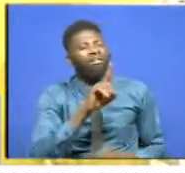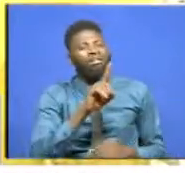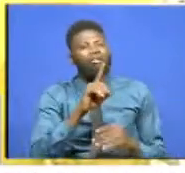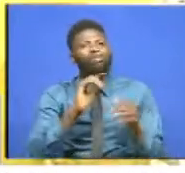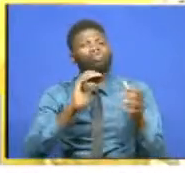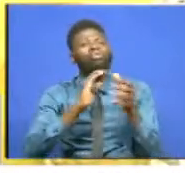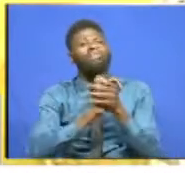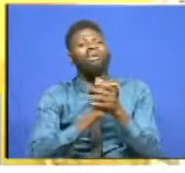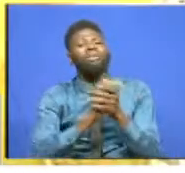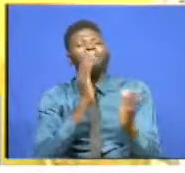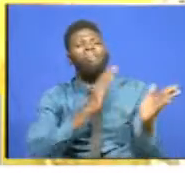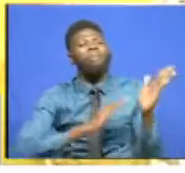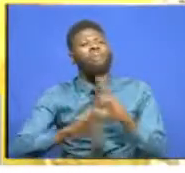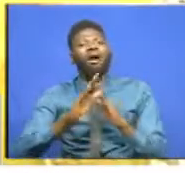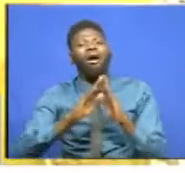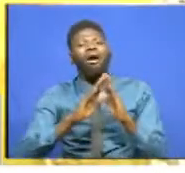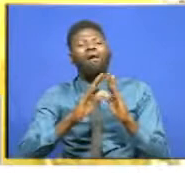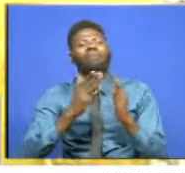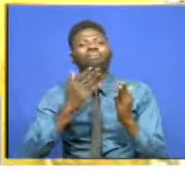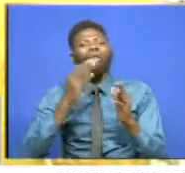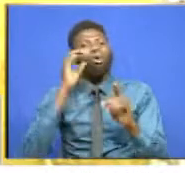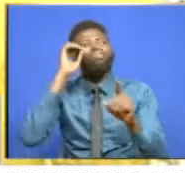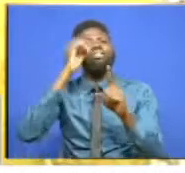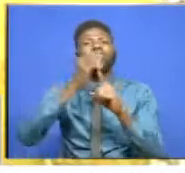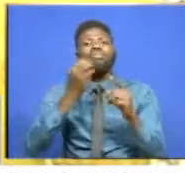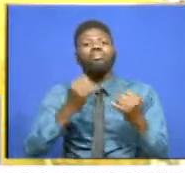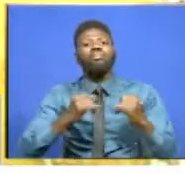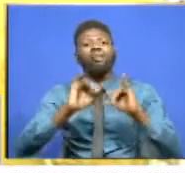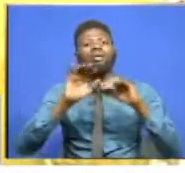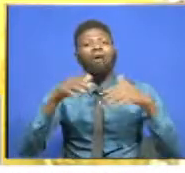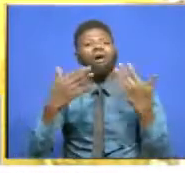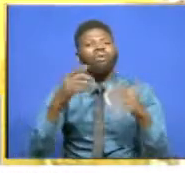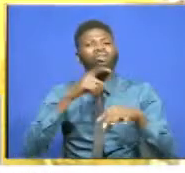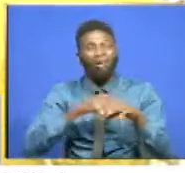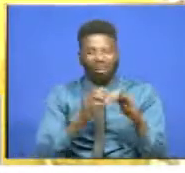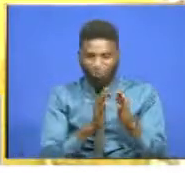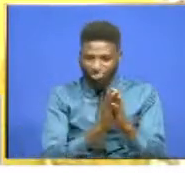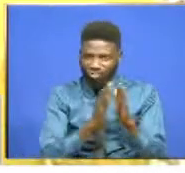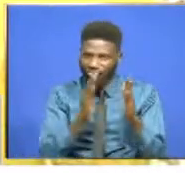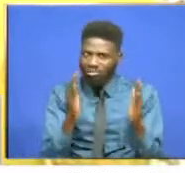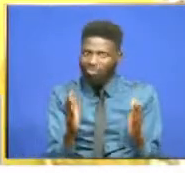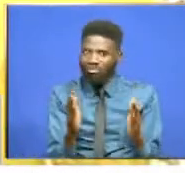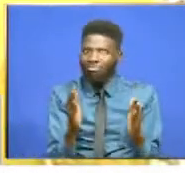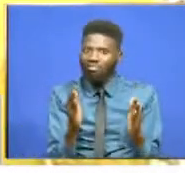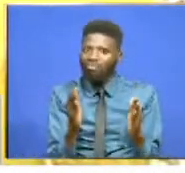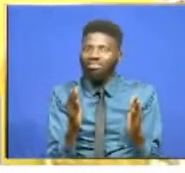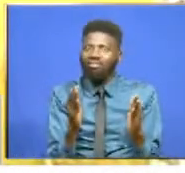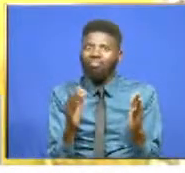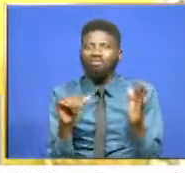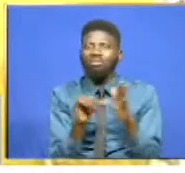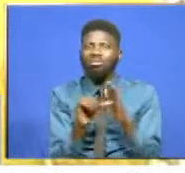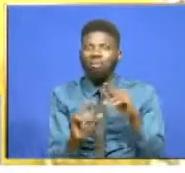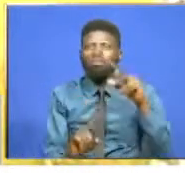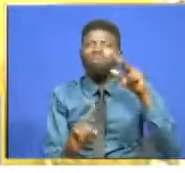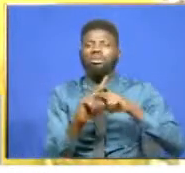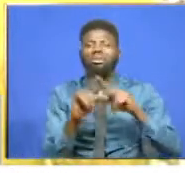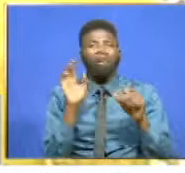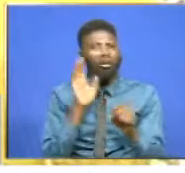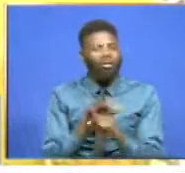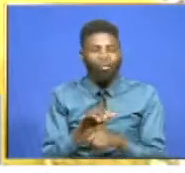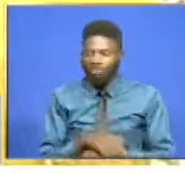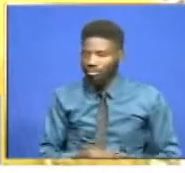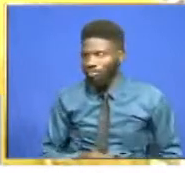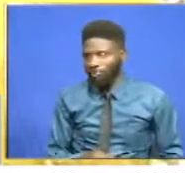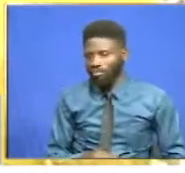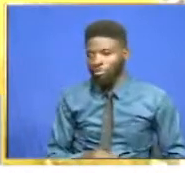party planning on delivering that objective in this troubled marriage? The interpretation of the ruling